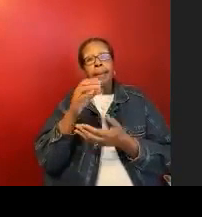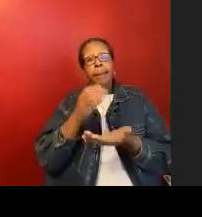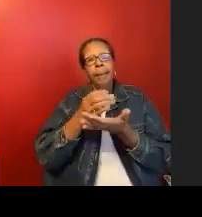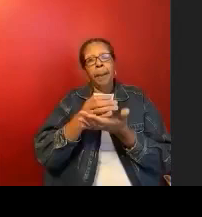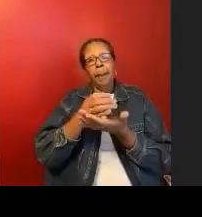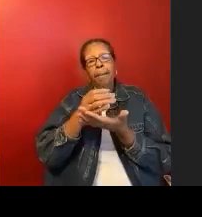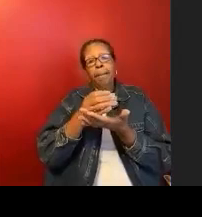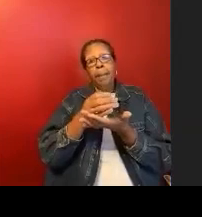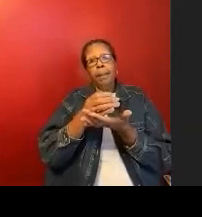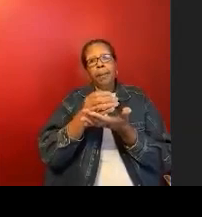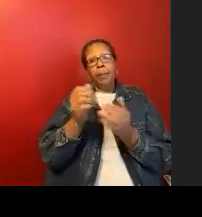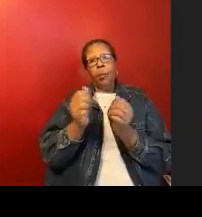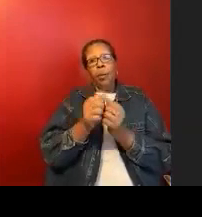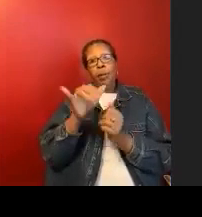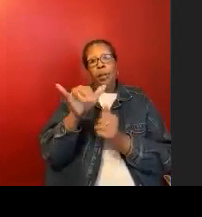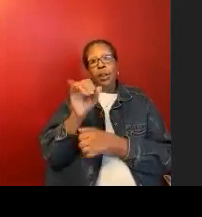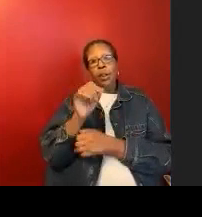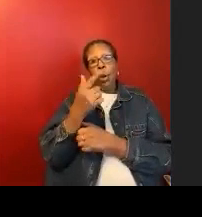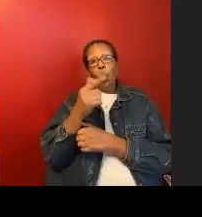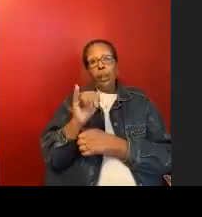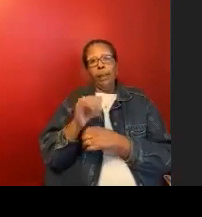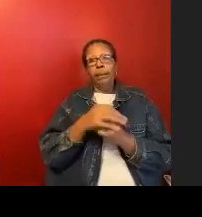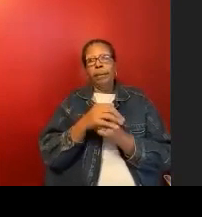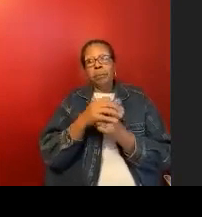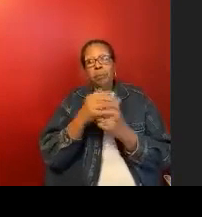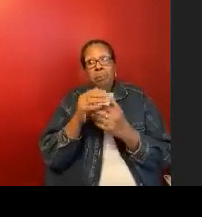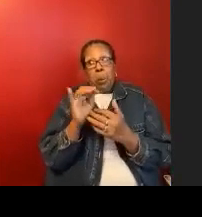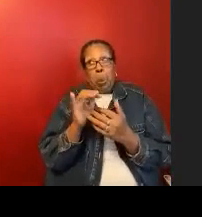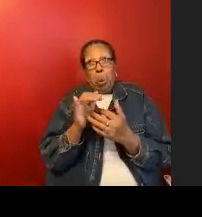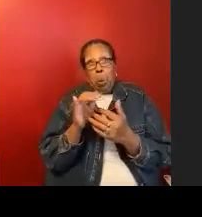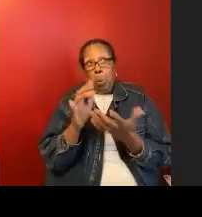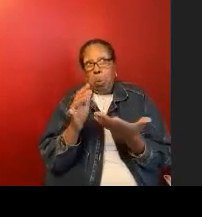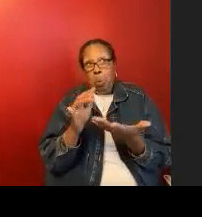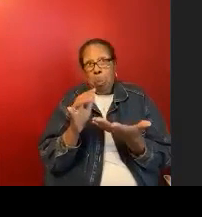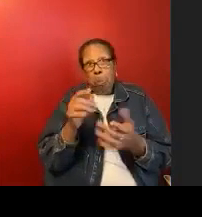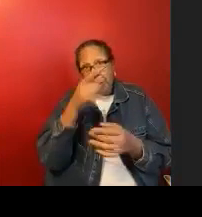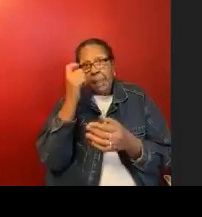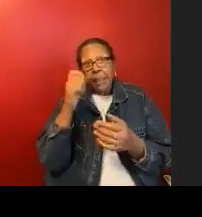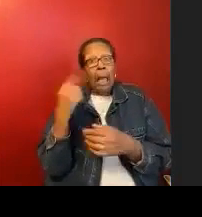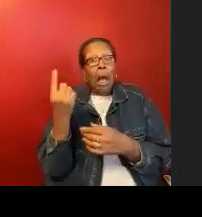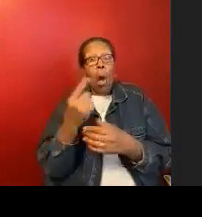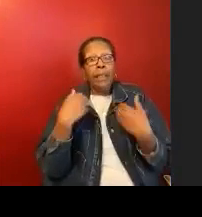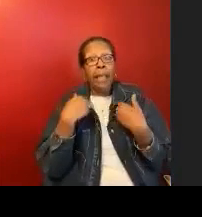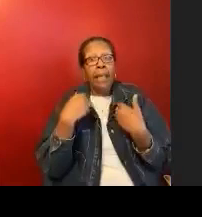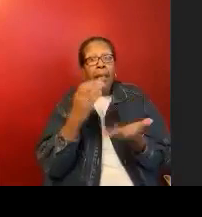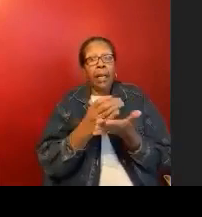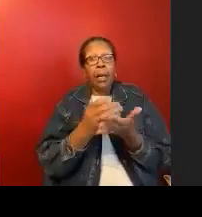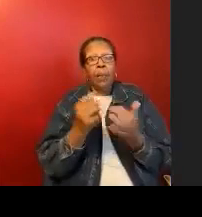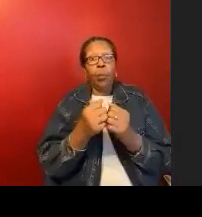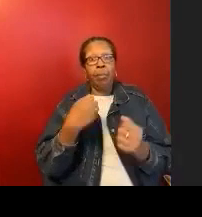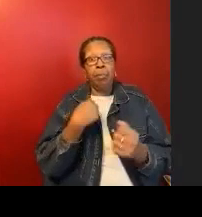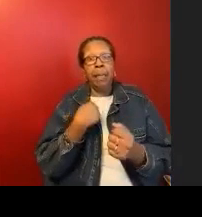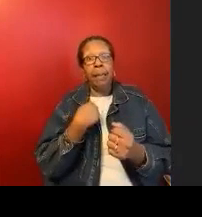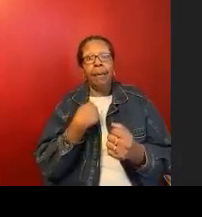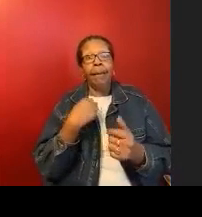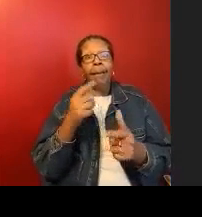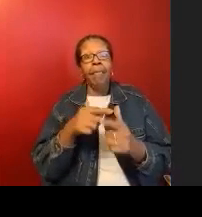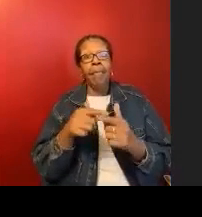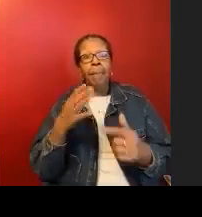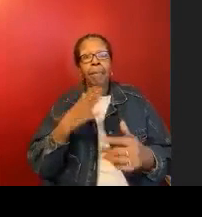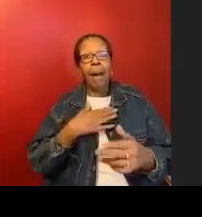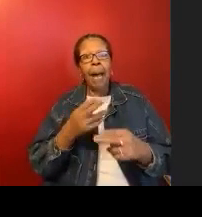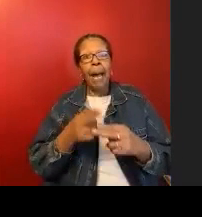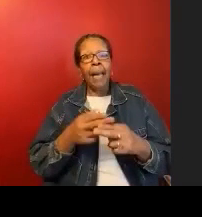Bear, they gave me the name Yogi as a nickname. And my aunt, until this day, calls